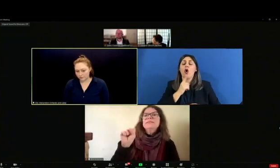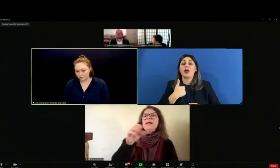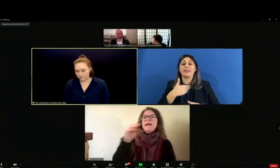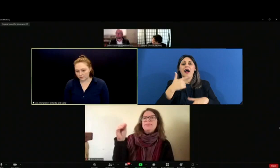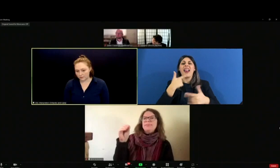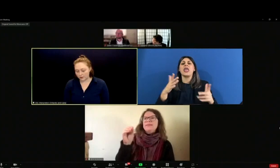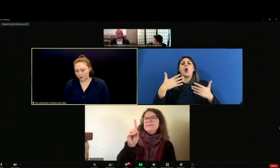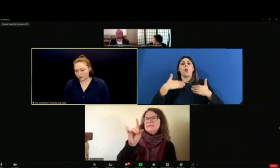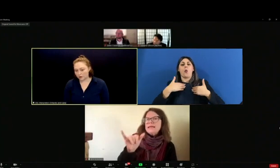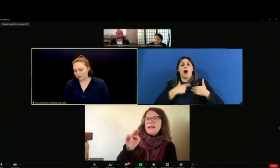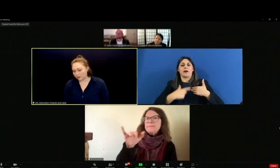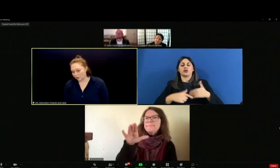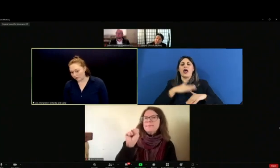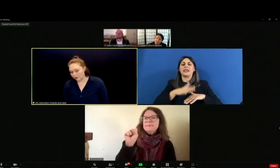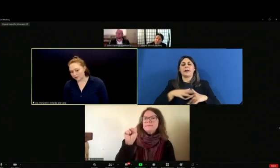simultaneity,